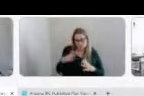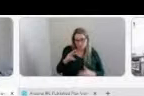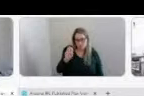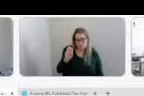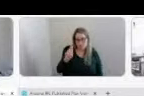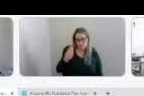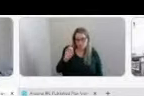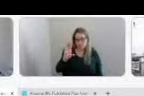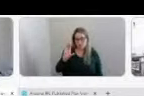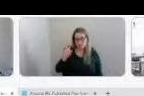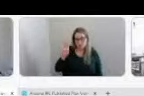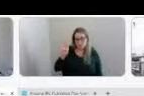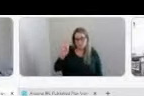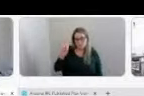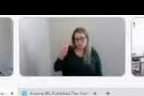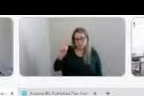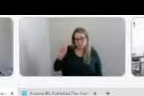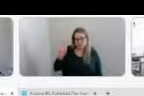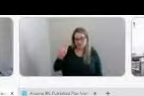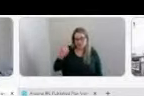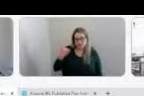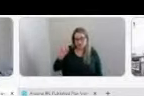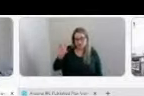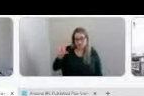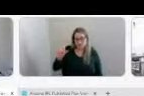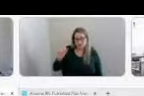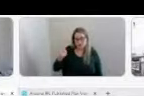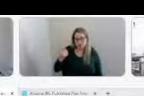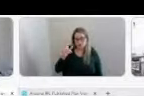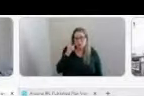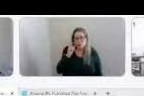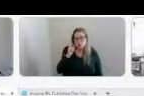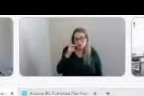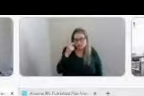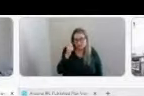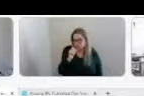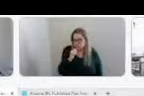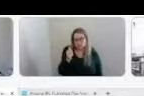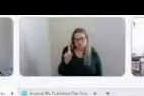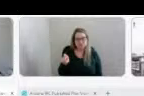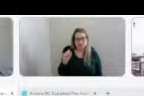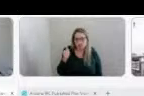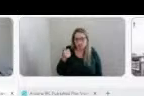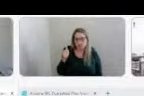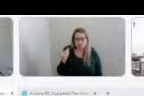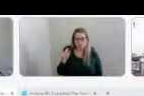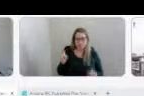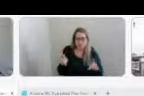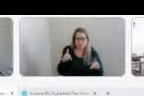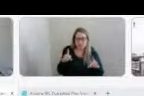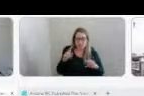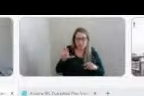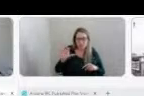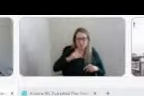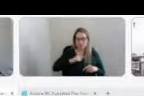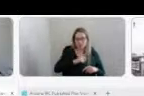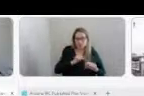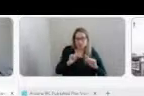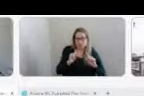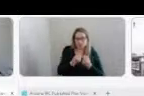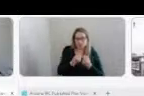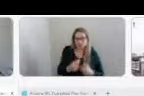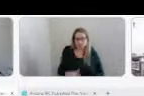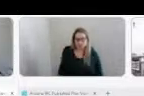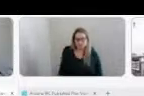leach they have listened only to their base because there's been no need for them to listen to other residents in their legislative district